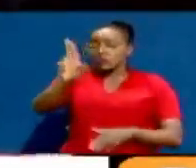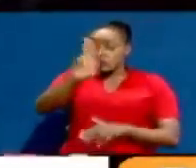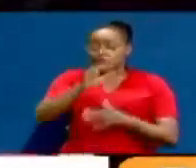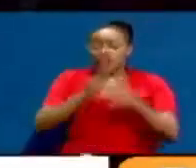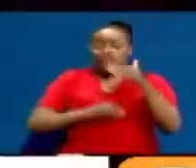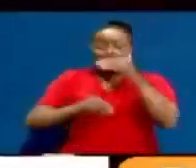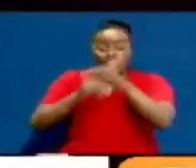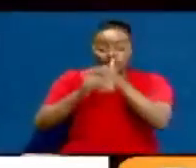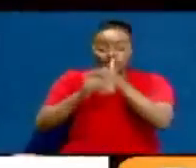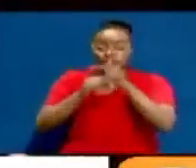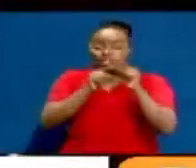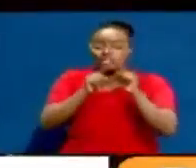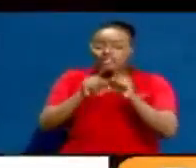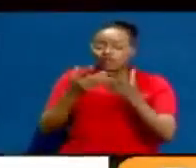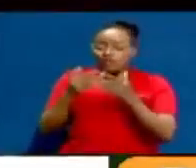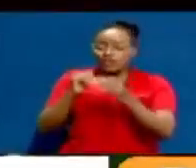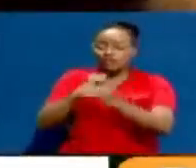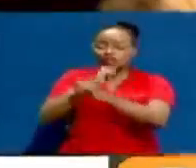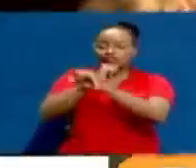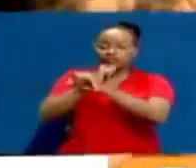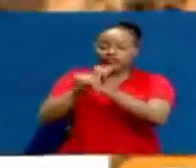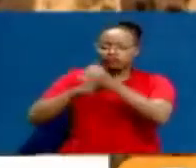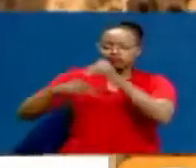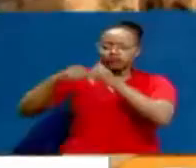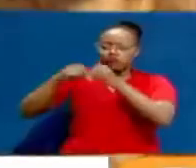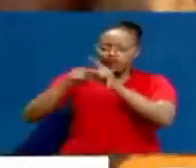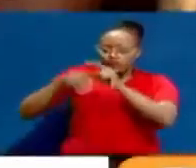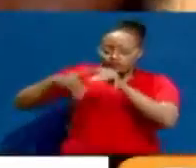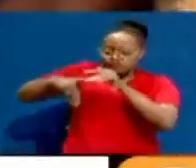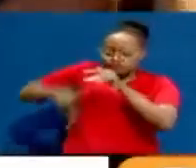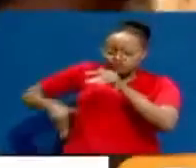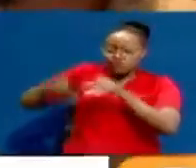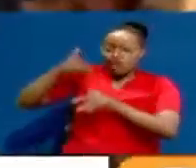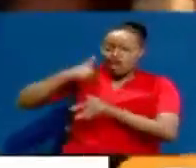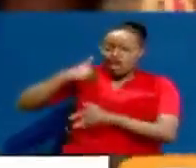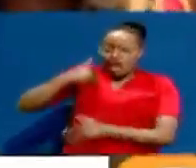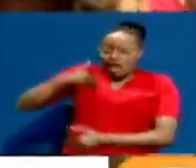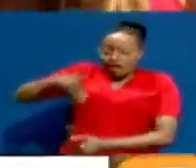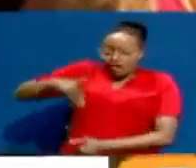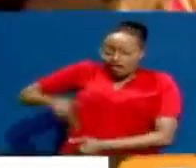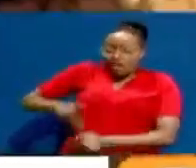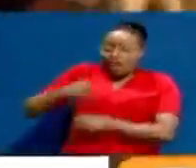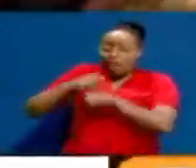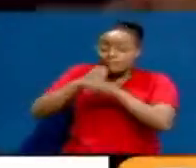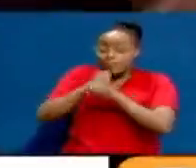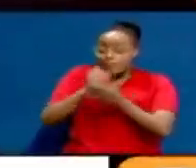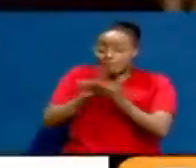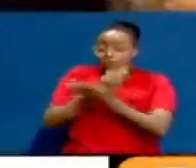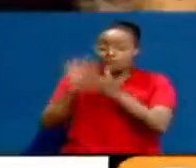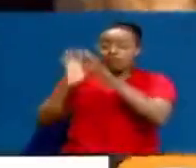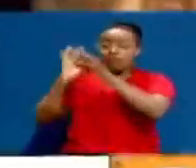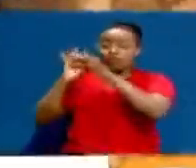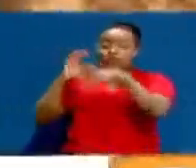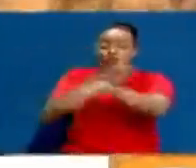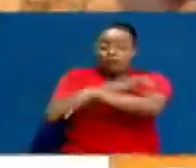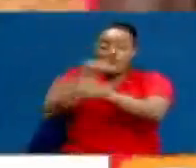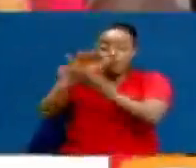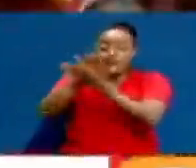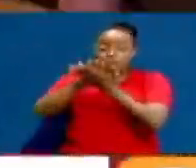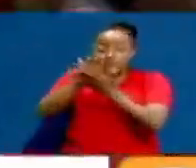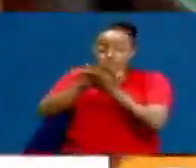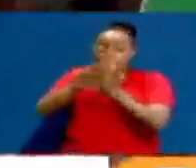In addition, a sword was at hand, tied around Muturi's waist, forming part of cultural power